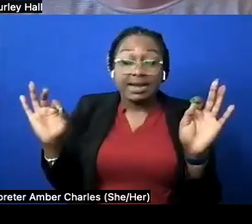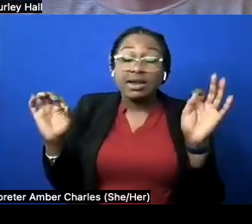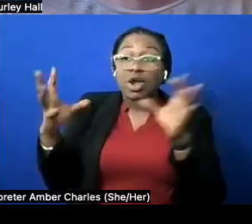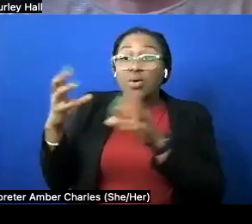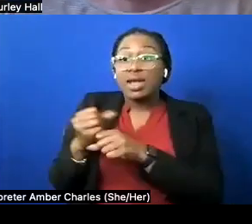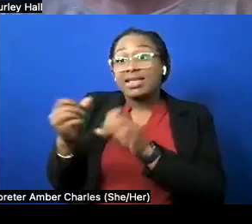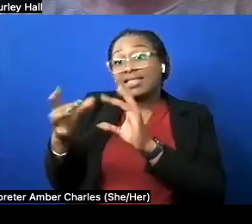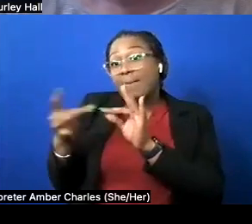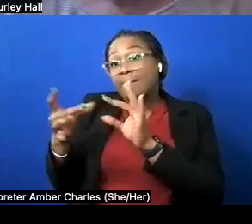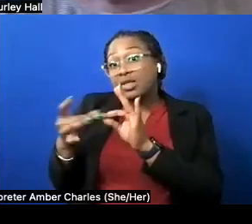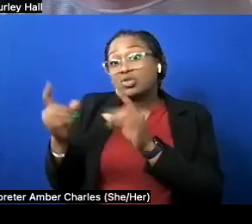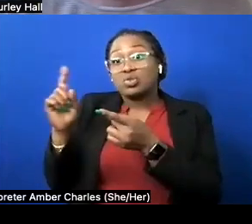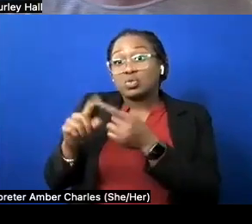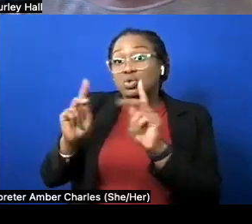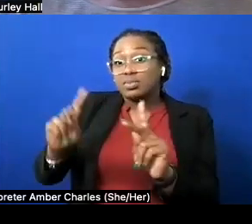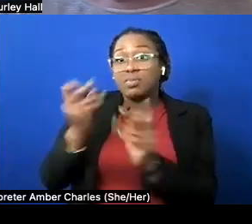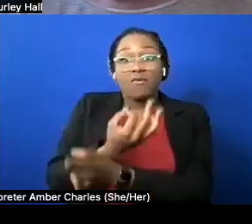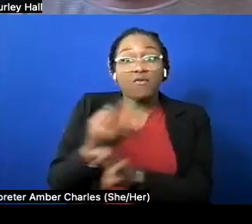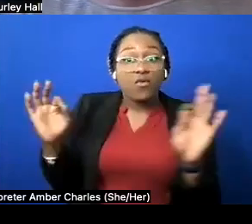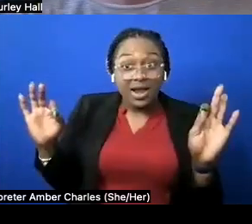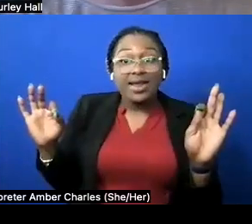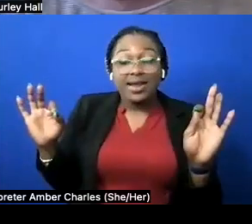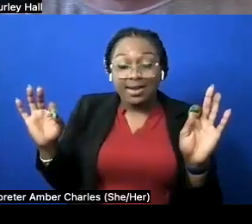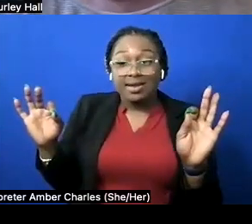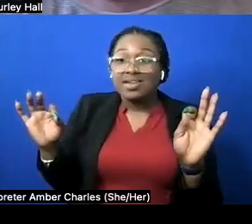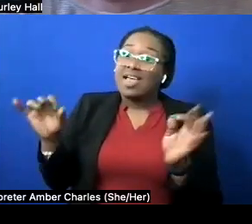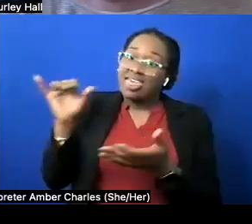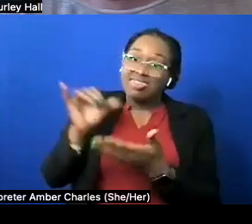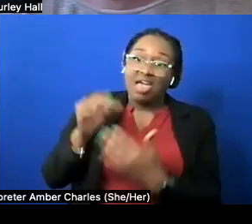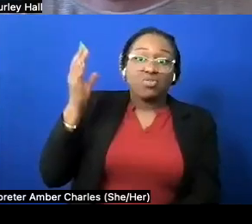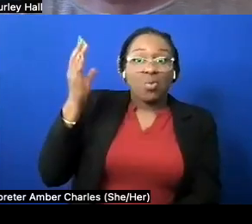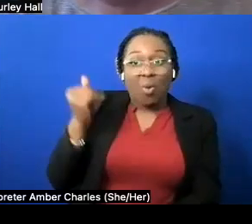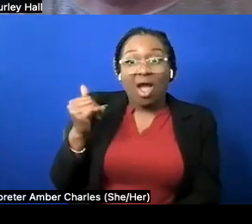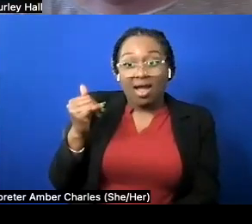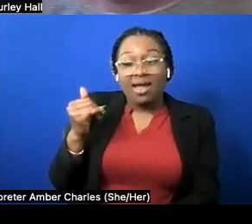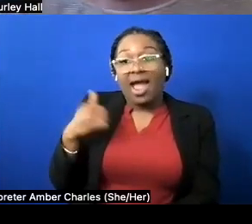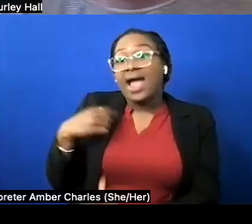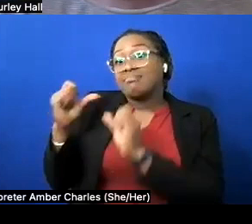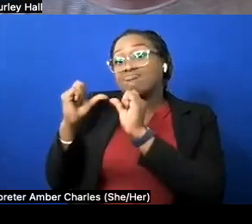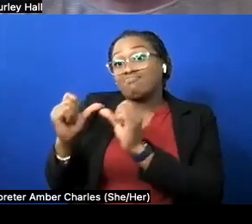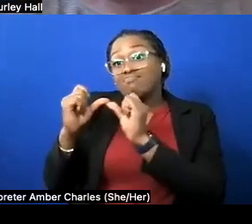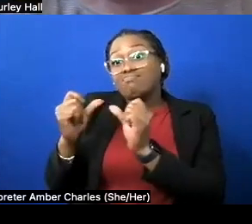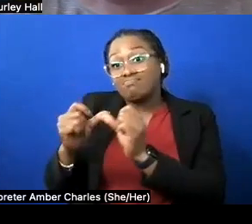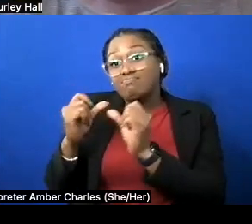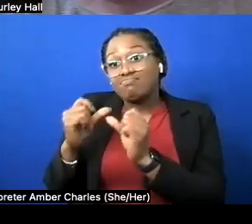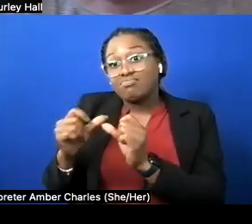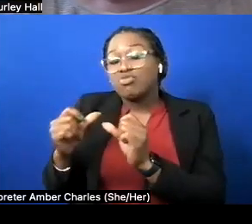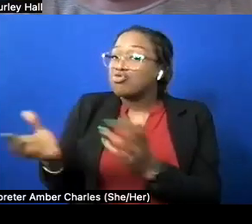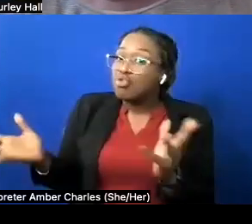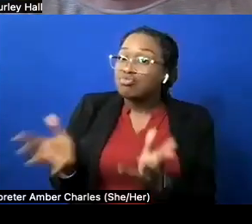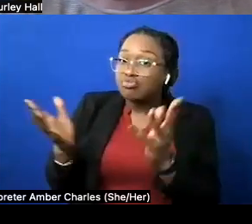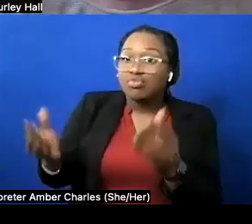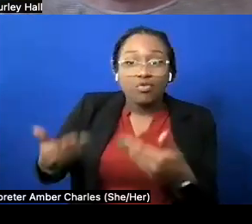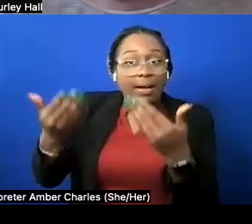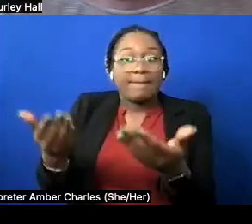to the people that need to have them. So yeah, that's why I did it. That's why I continue to do it. That's why I continue to recommend it.